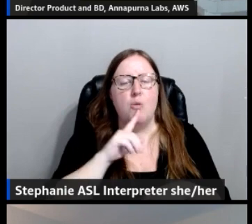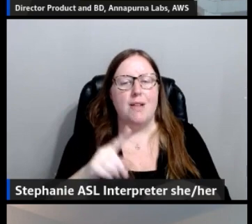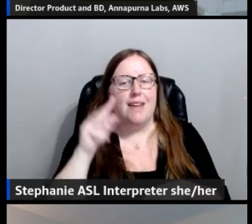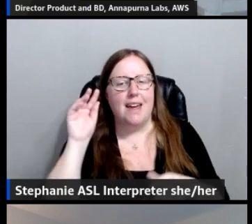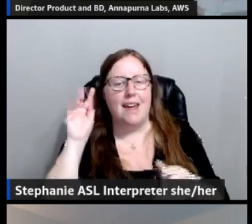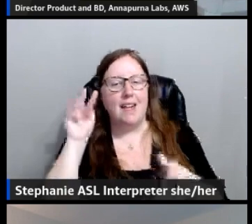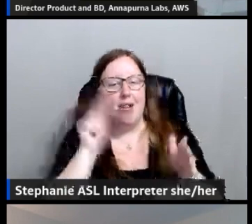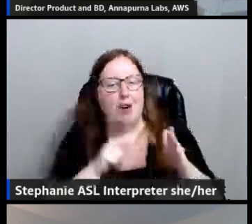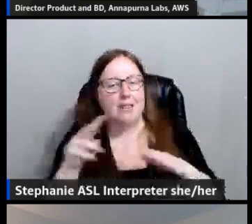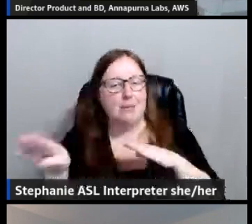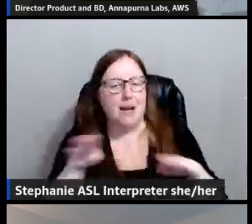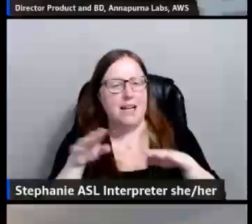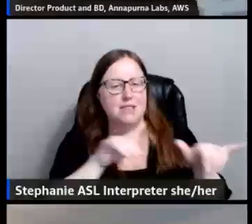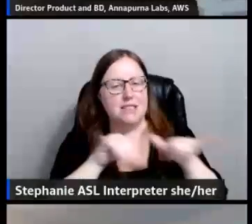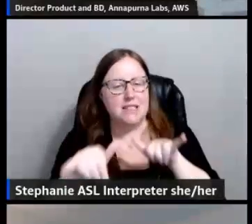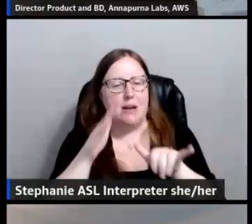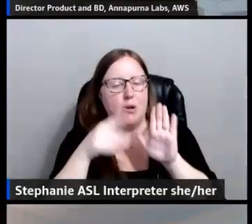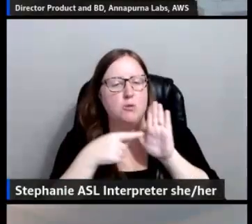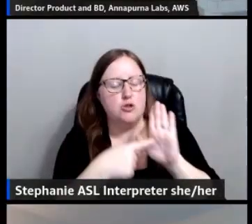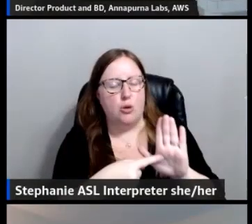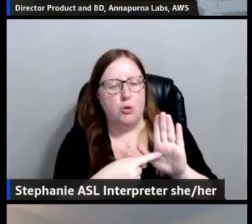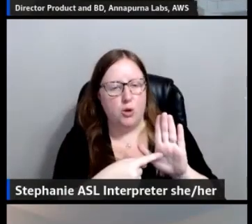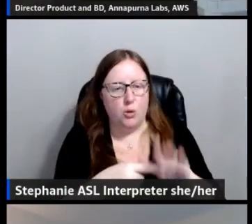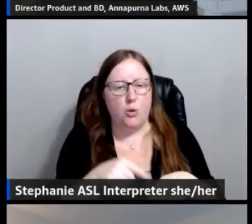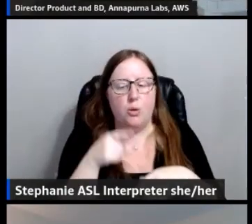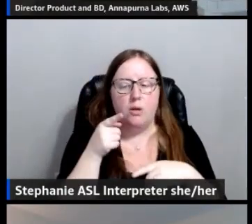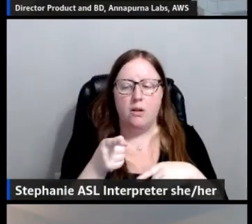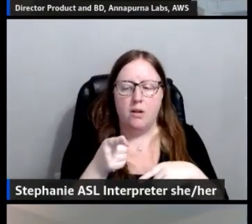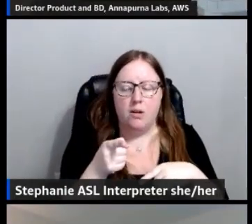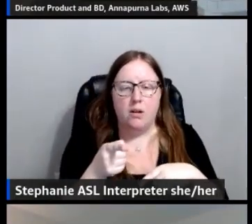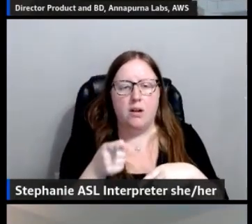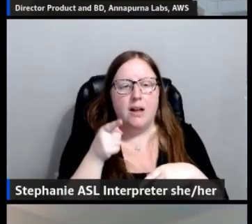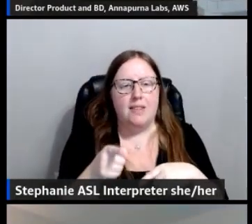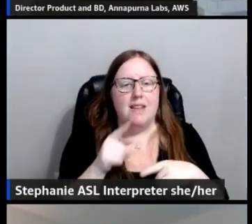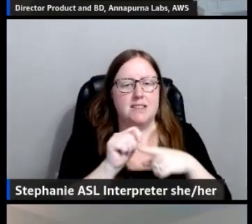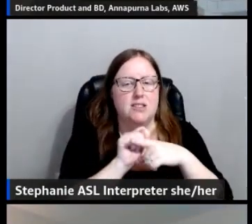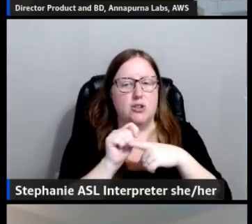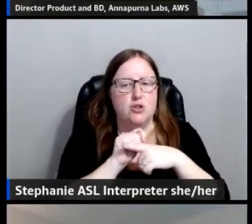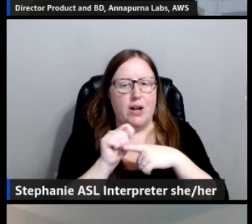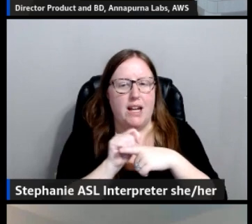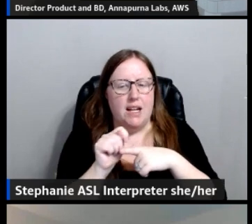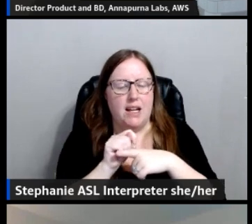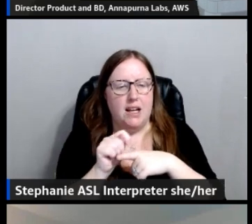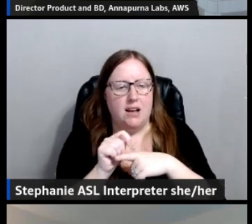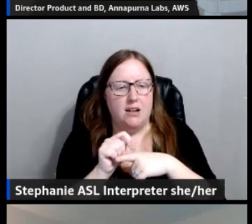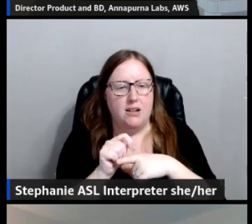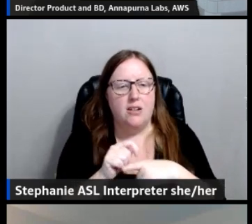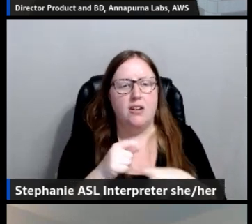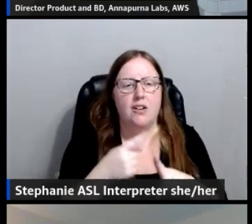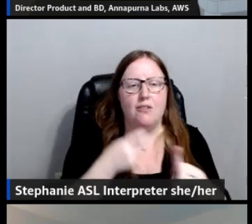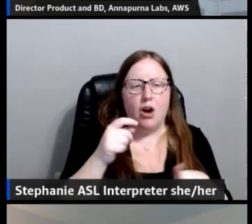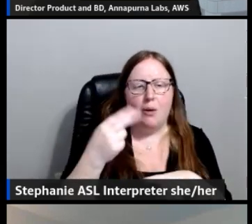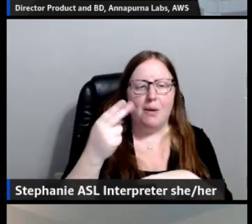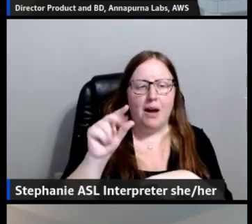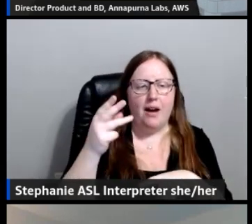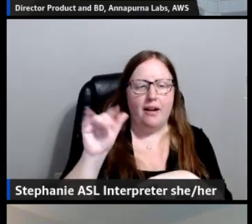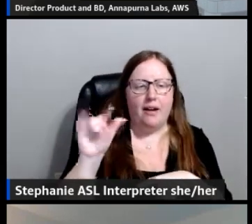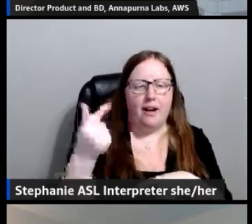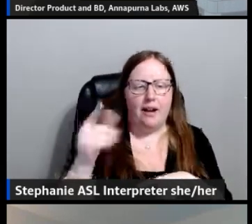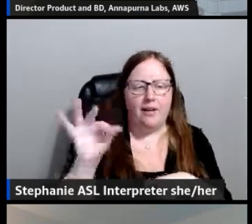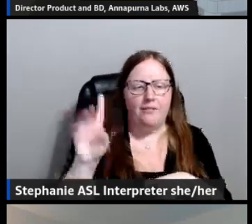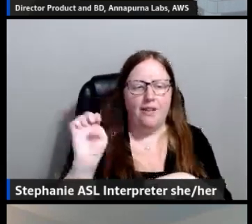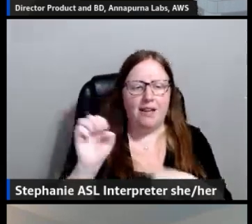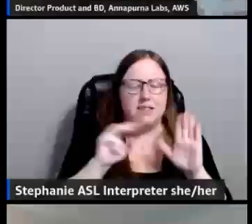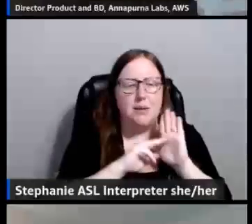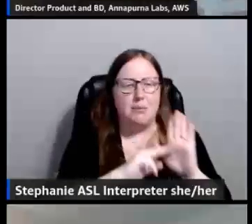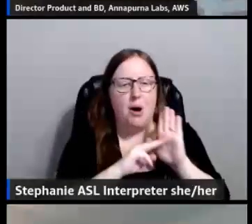show you some code examples. This is training from Hugging Face a model.